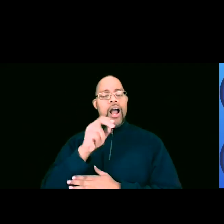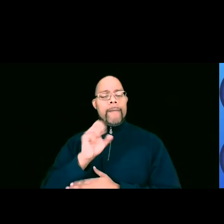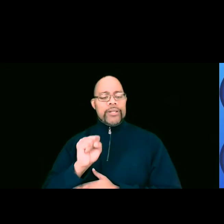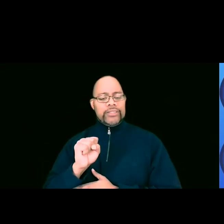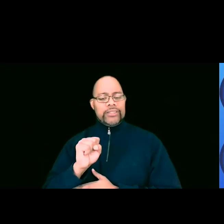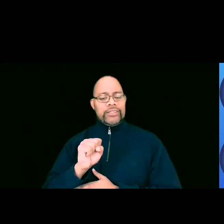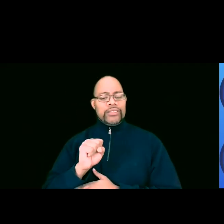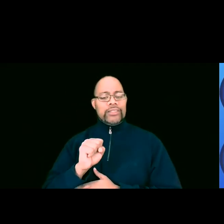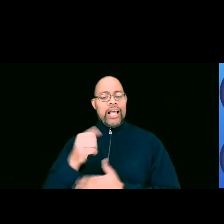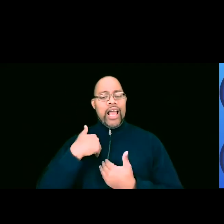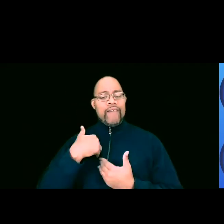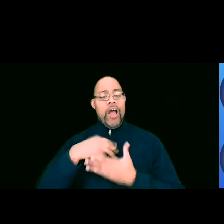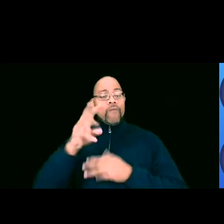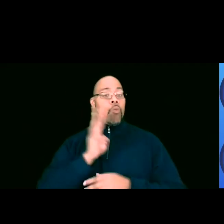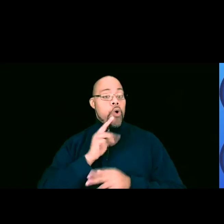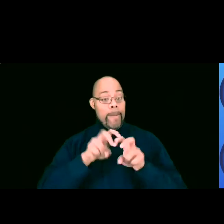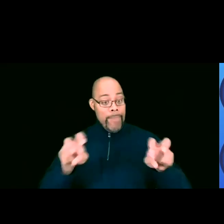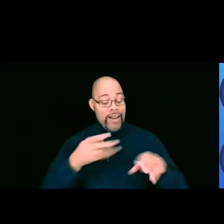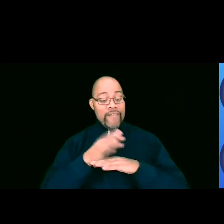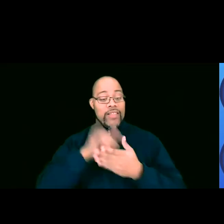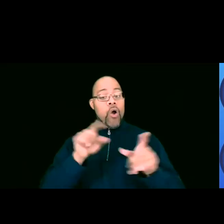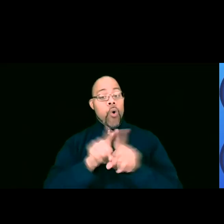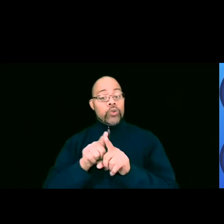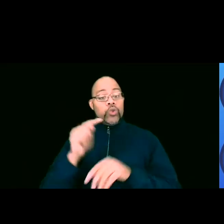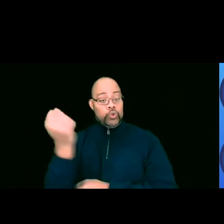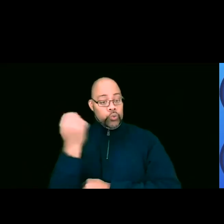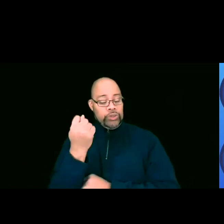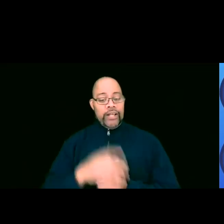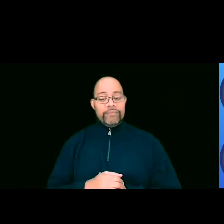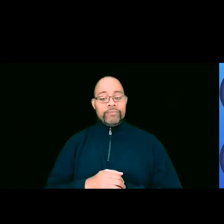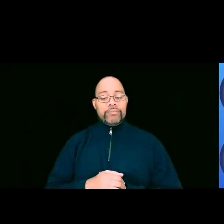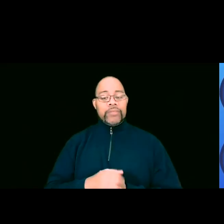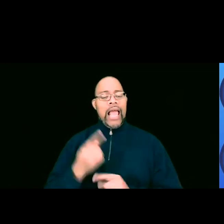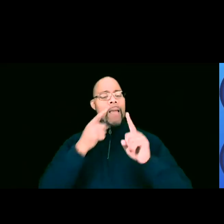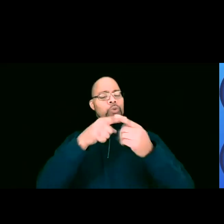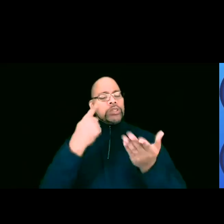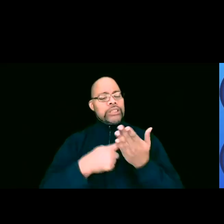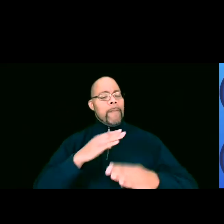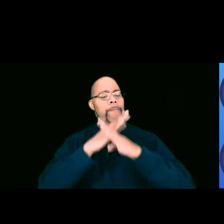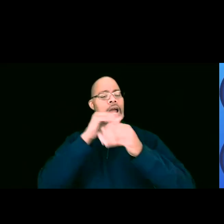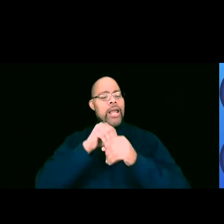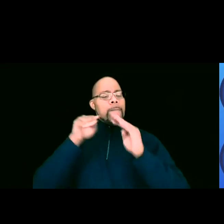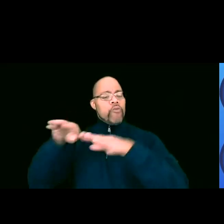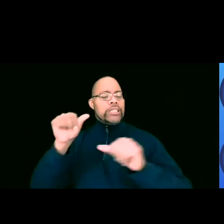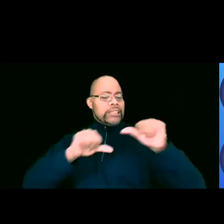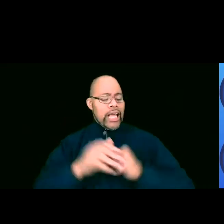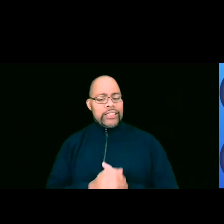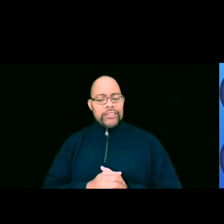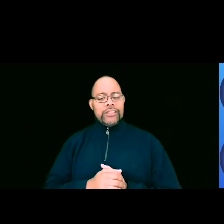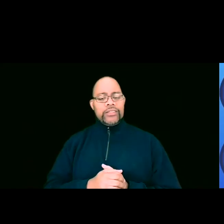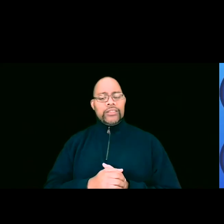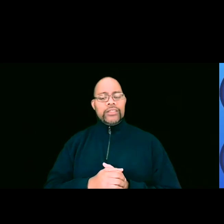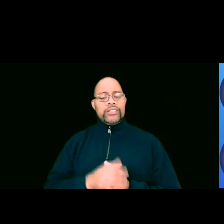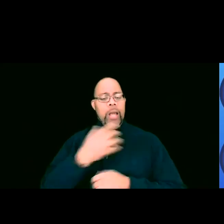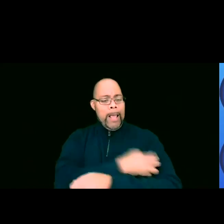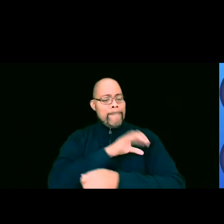And then we're going to have our Out of the Water panel after that also on Tuesday. That's aimed to discuss the barriers in marine science and to empower